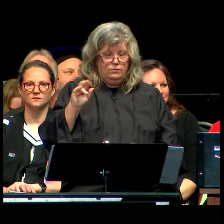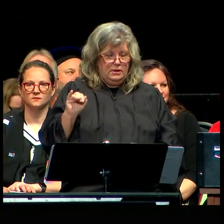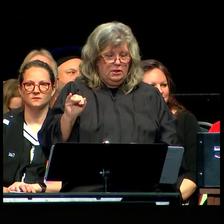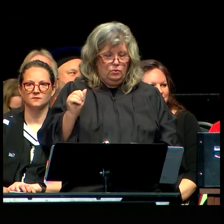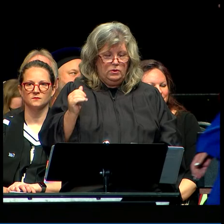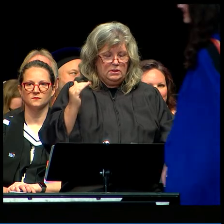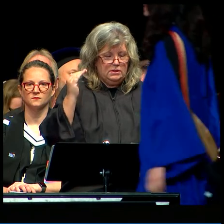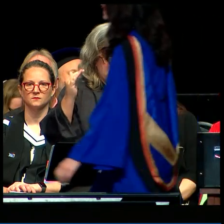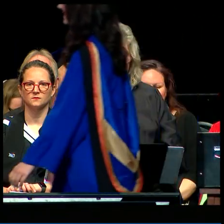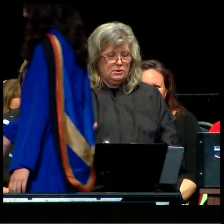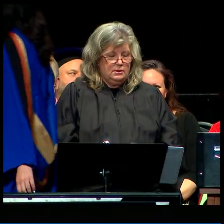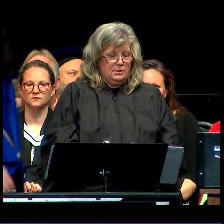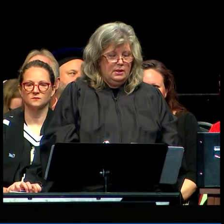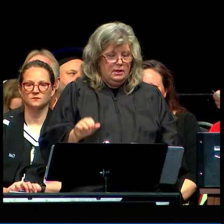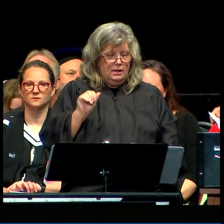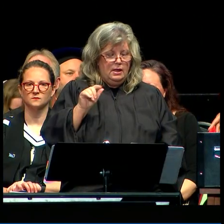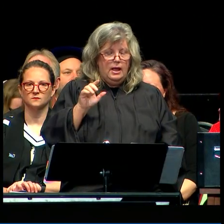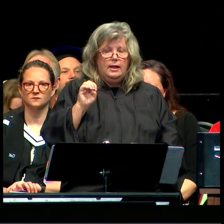Alessandra Rooney.